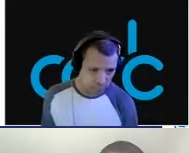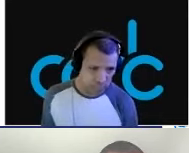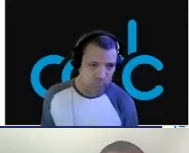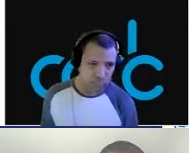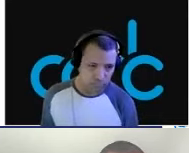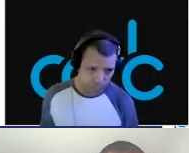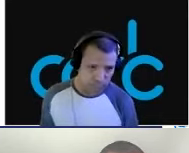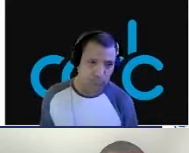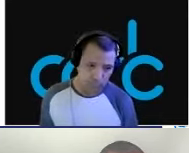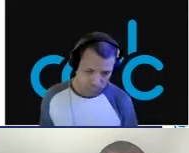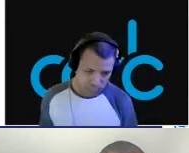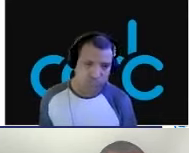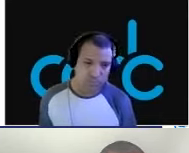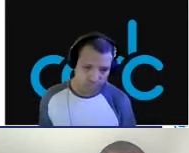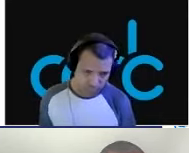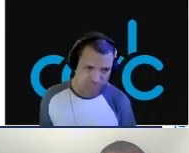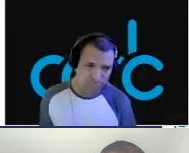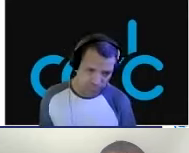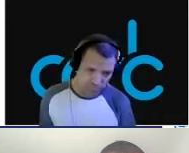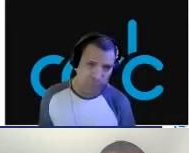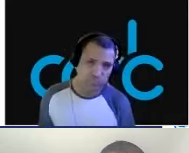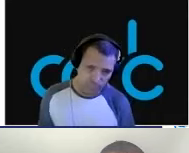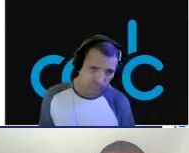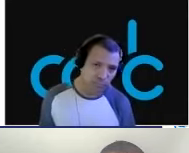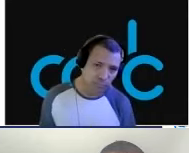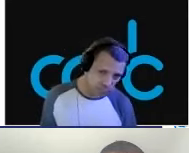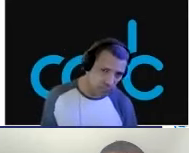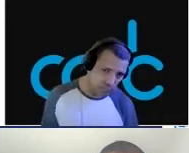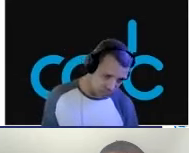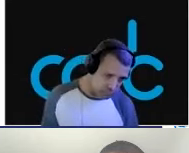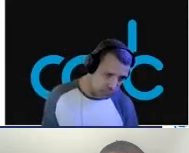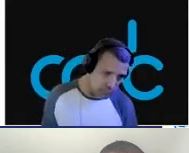to, come up with a solution. So